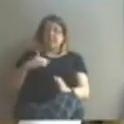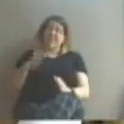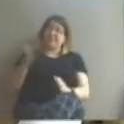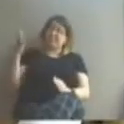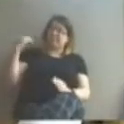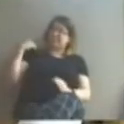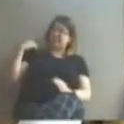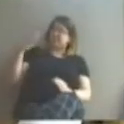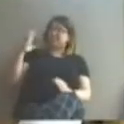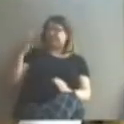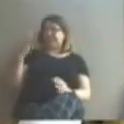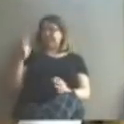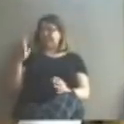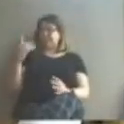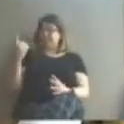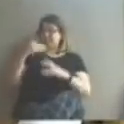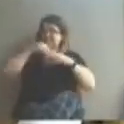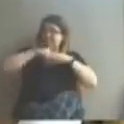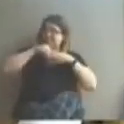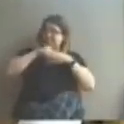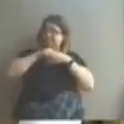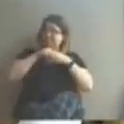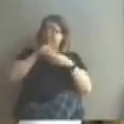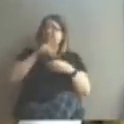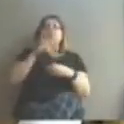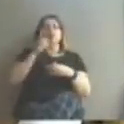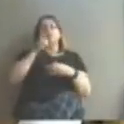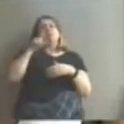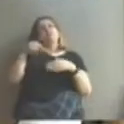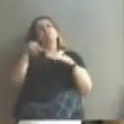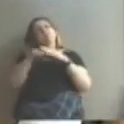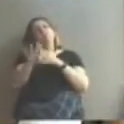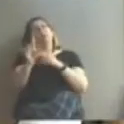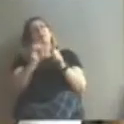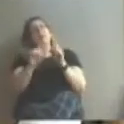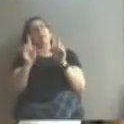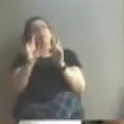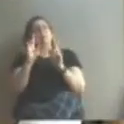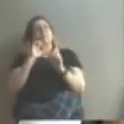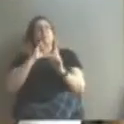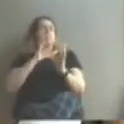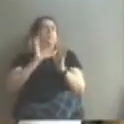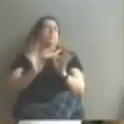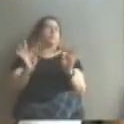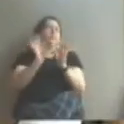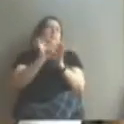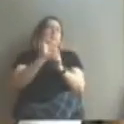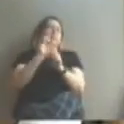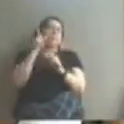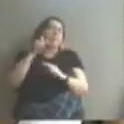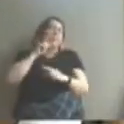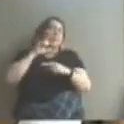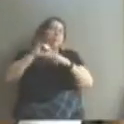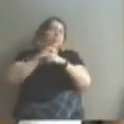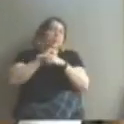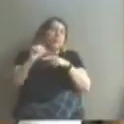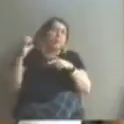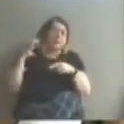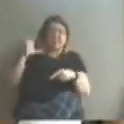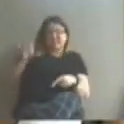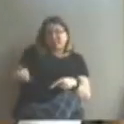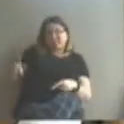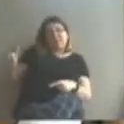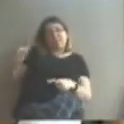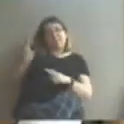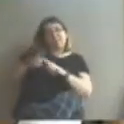be, you don't just, as we know, walk in, but there's critical need for training and coaching throughout. Mm-hmm. This is where that training and